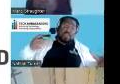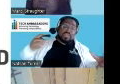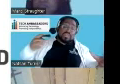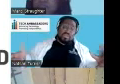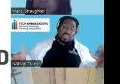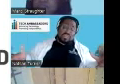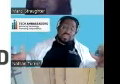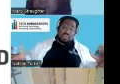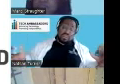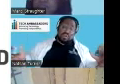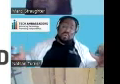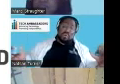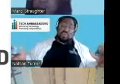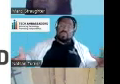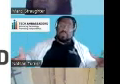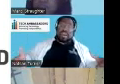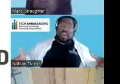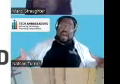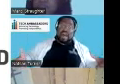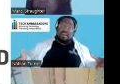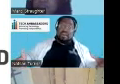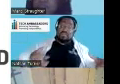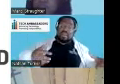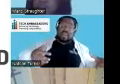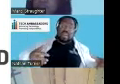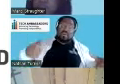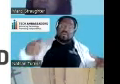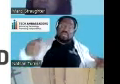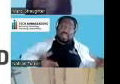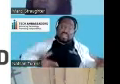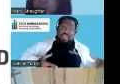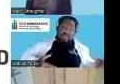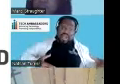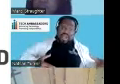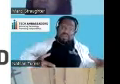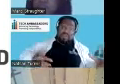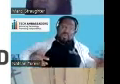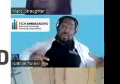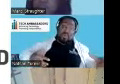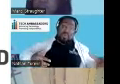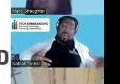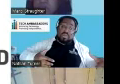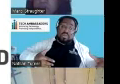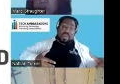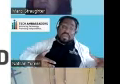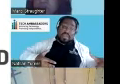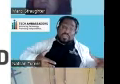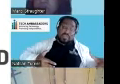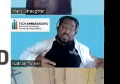email, which is more secure, or you might have an authenticator app or